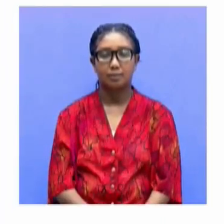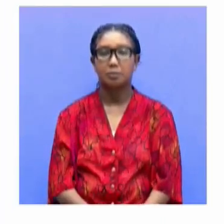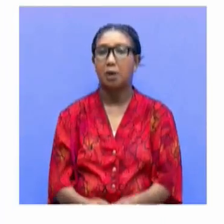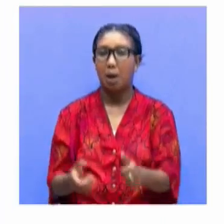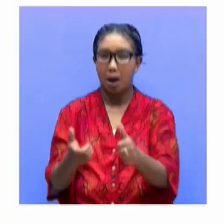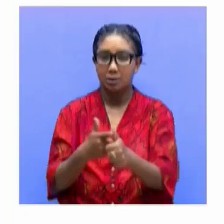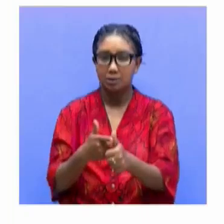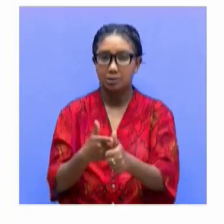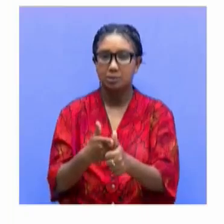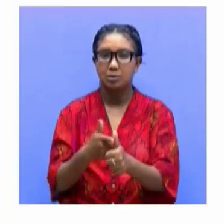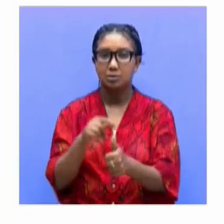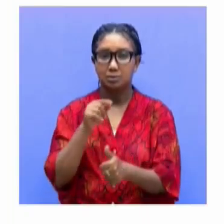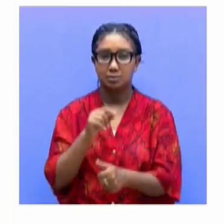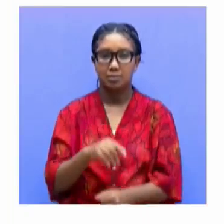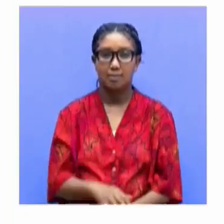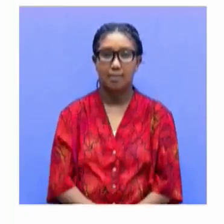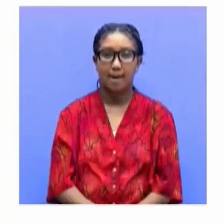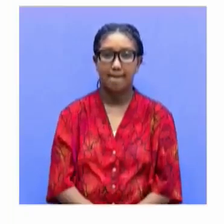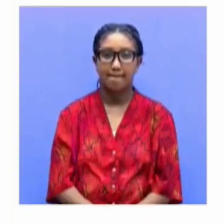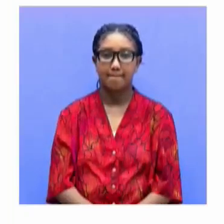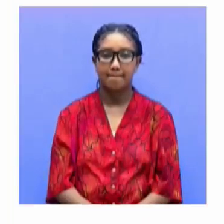One,